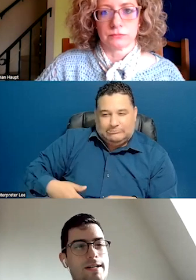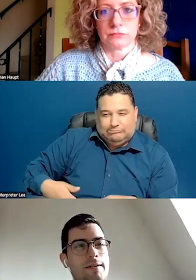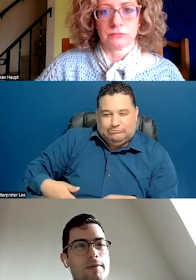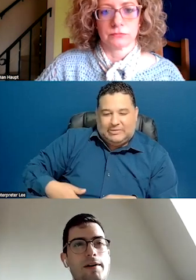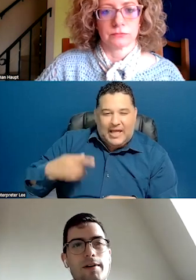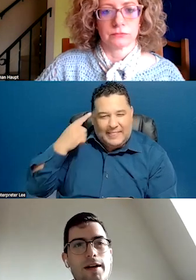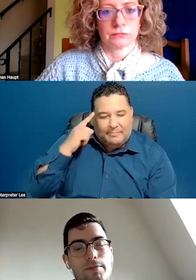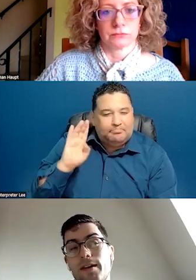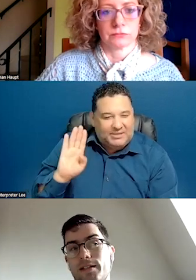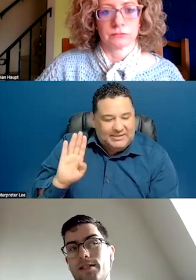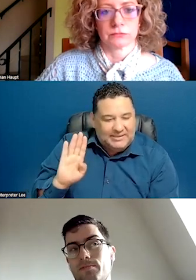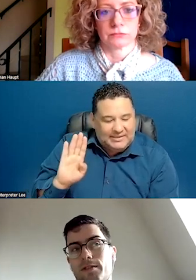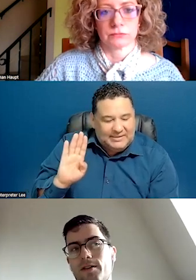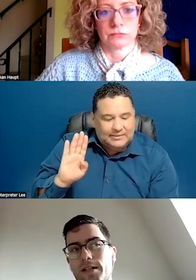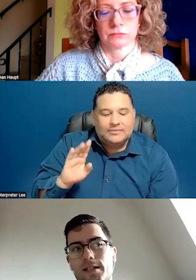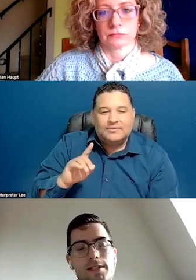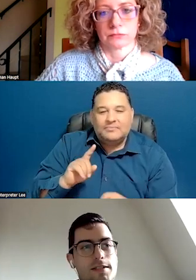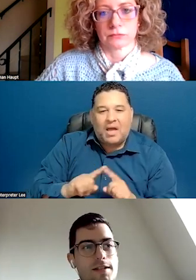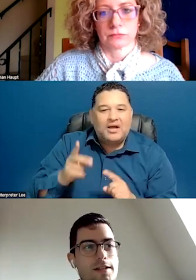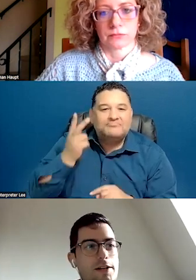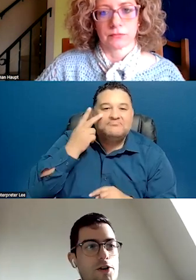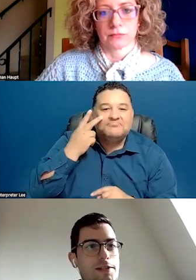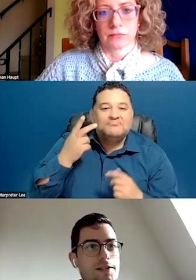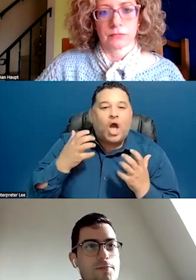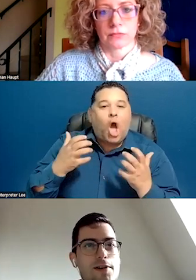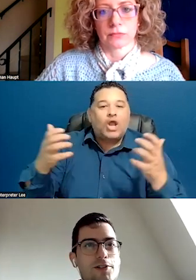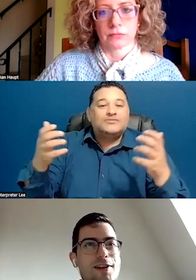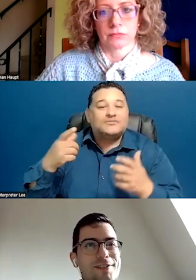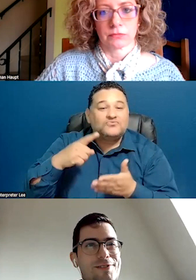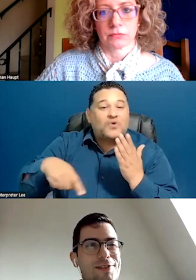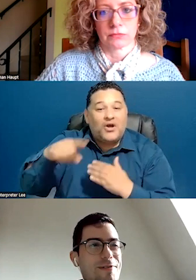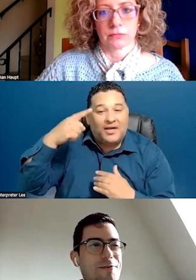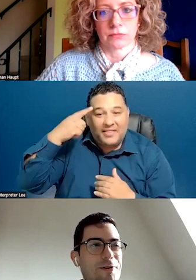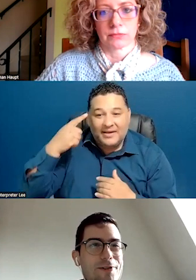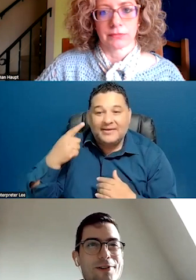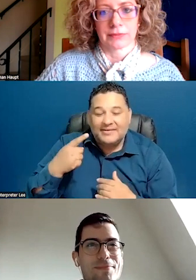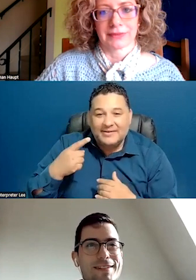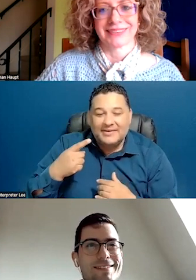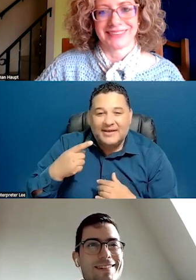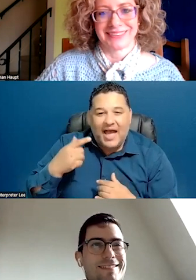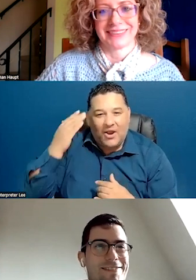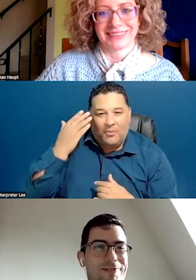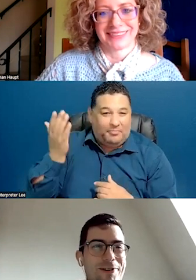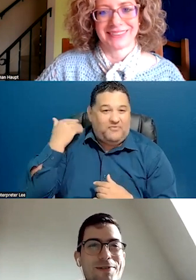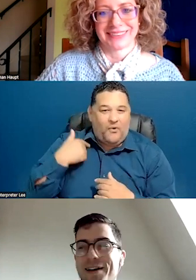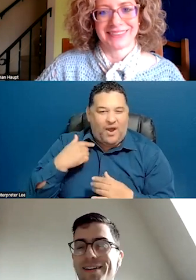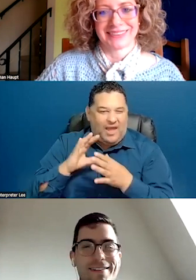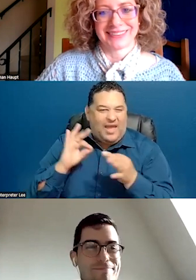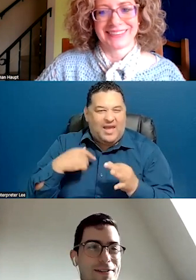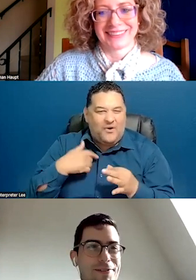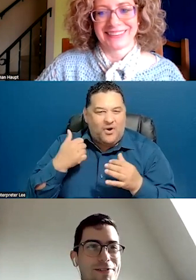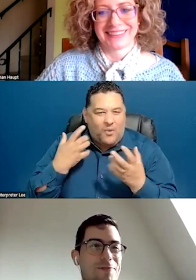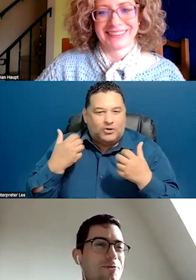B, but I would like to see what the audience has to say. I know I said I wanted to try and do this on my own earlier, but judging